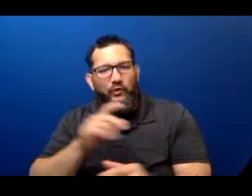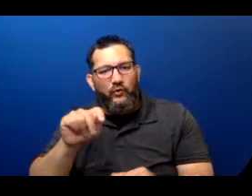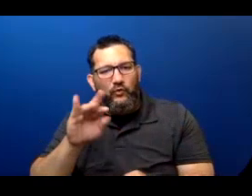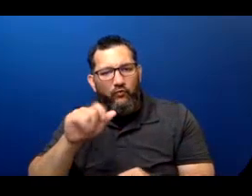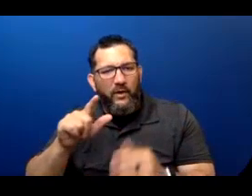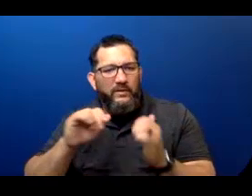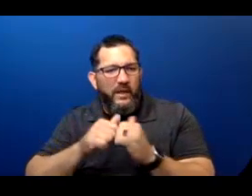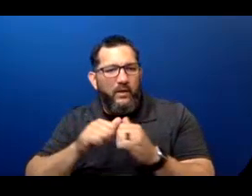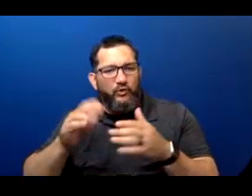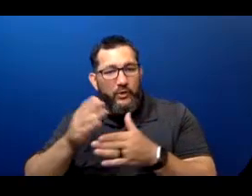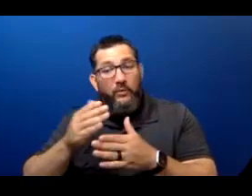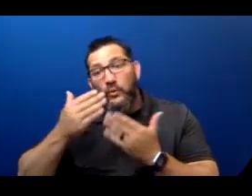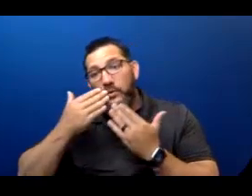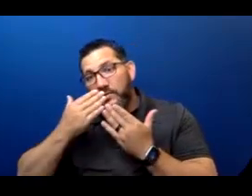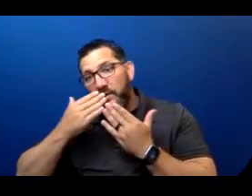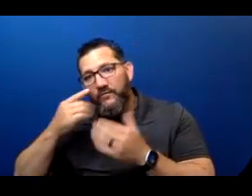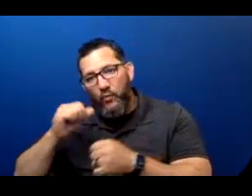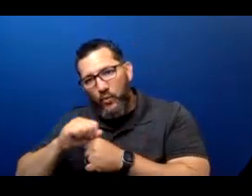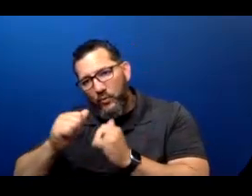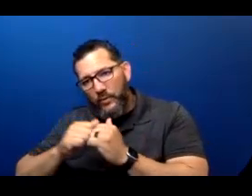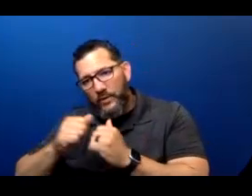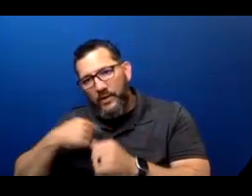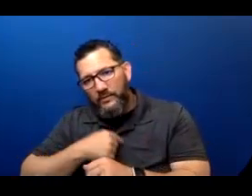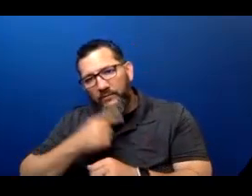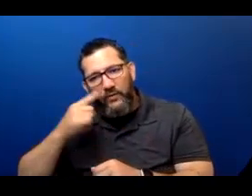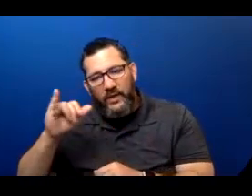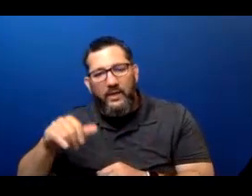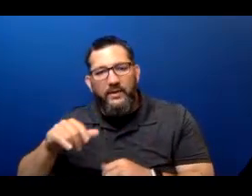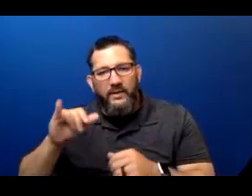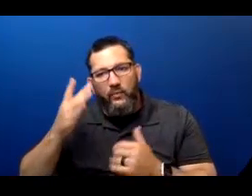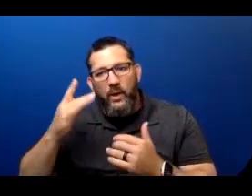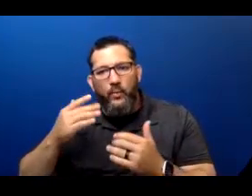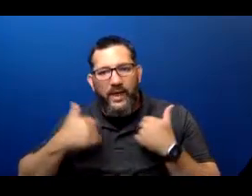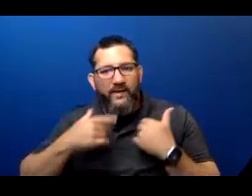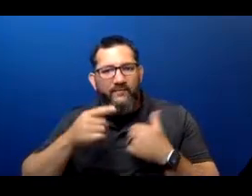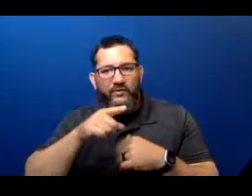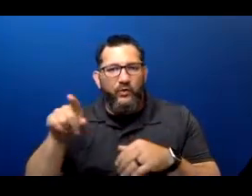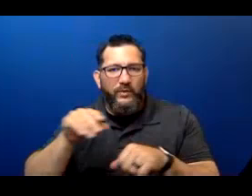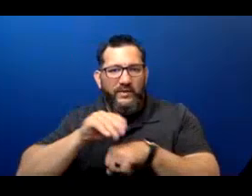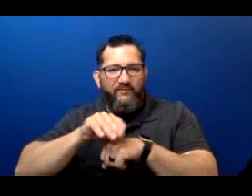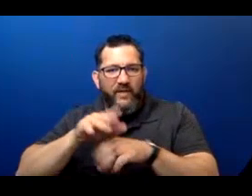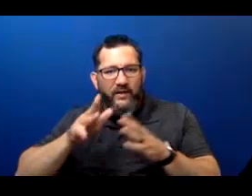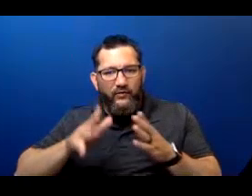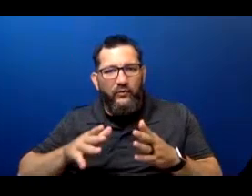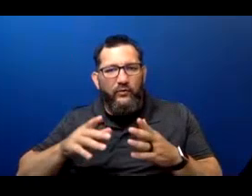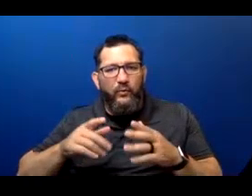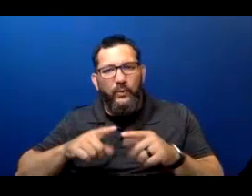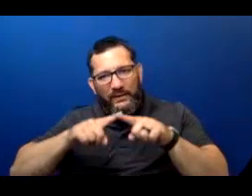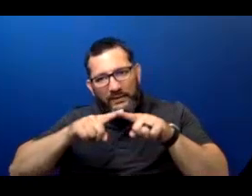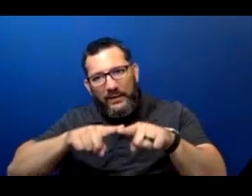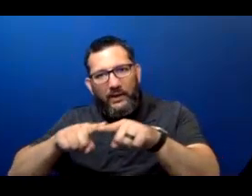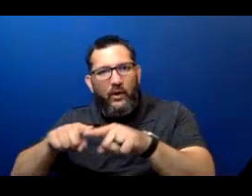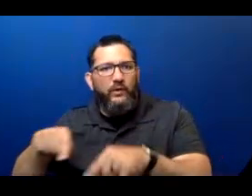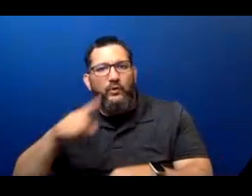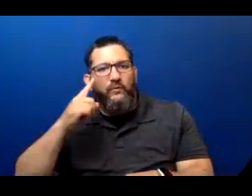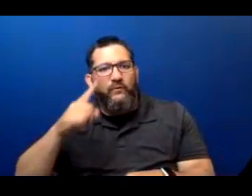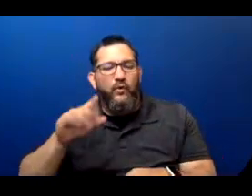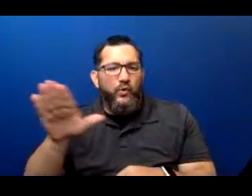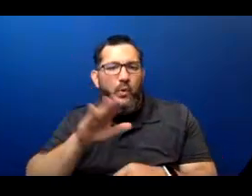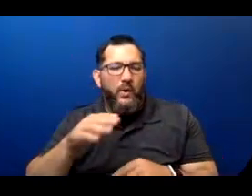Dr. Hickson, thank you for working with us on that. And again, that's what we have you as advisors for. We lean on your expertise in these examples.